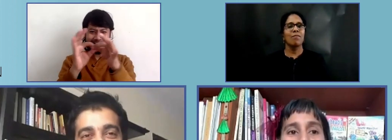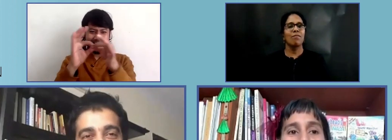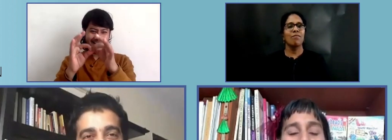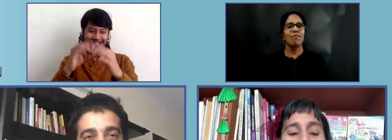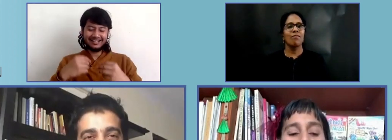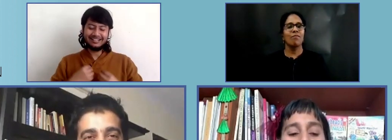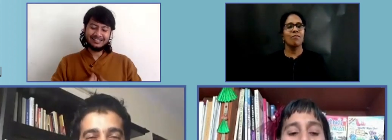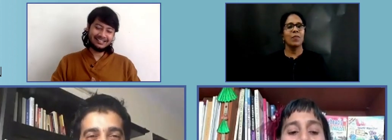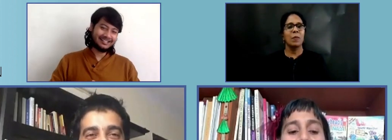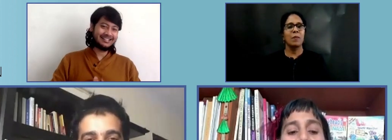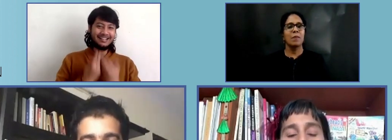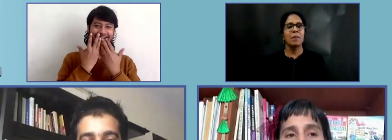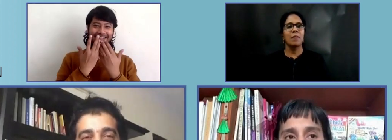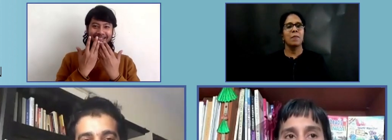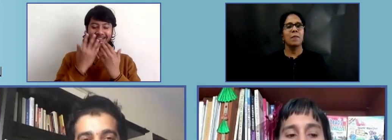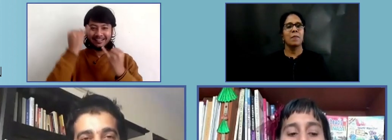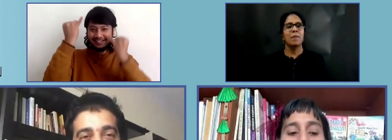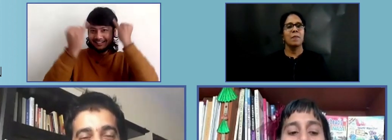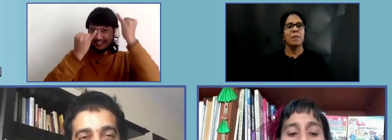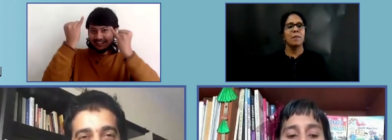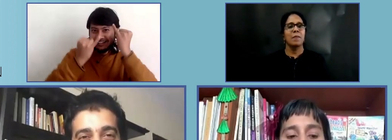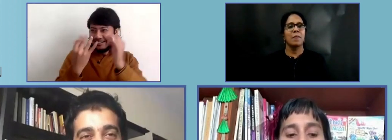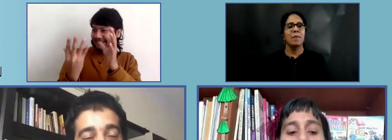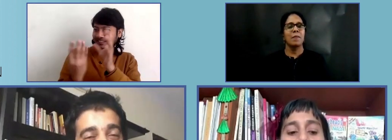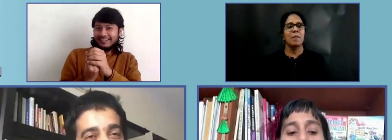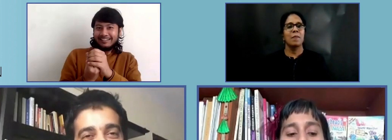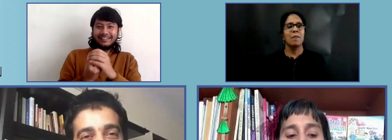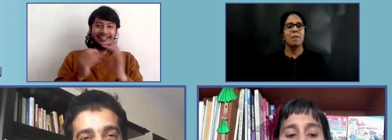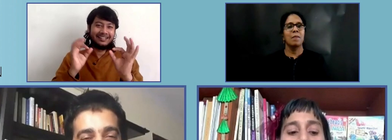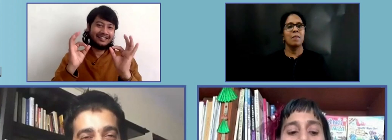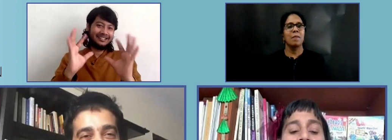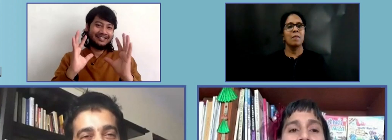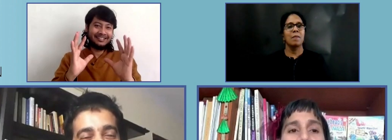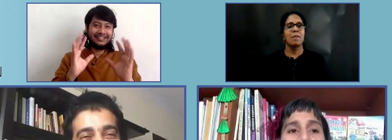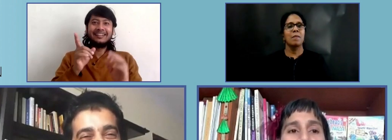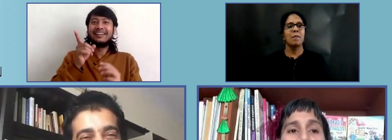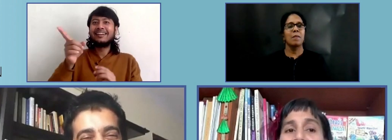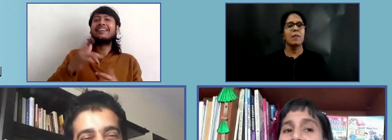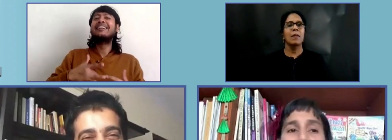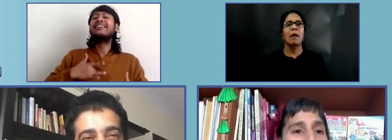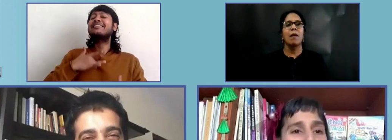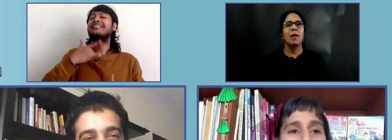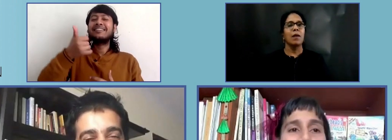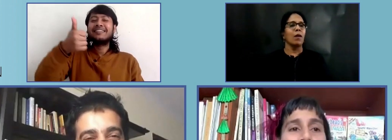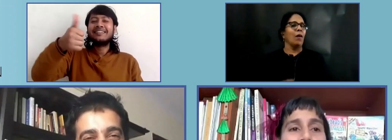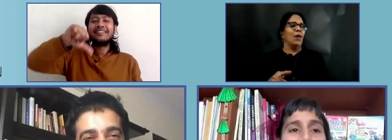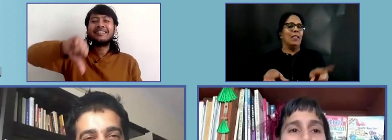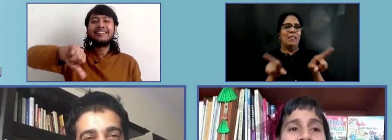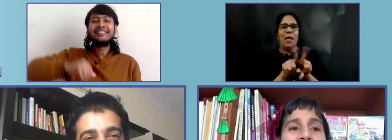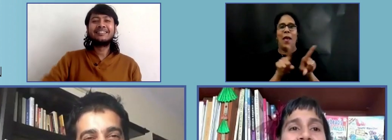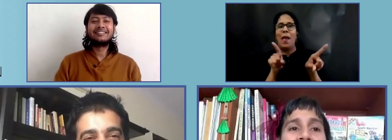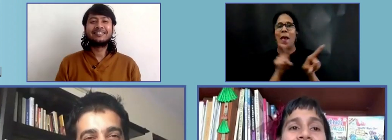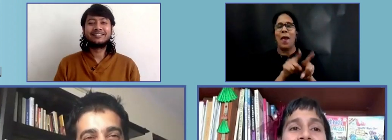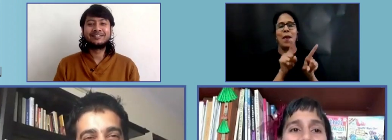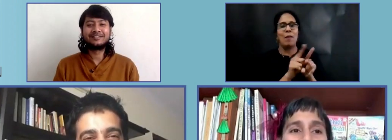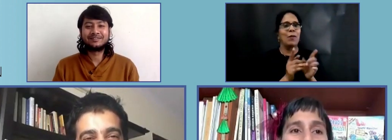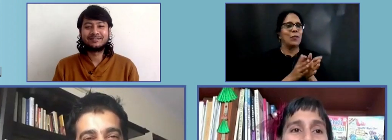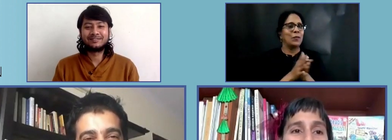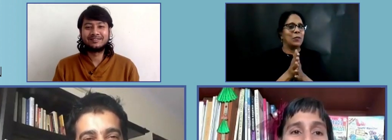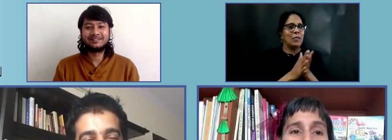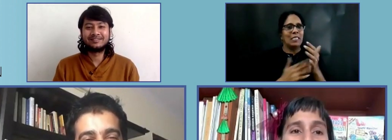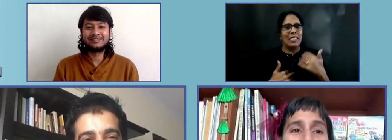loved creating this artwork together. How did you feel doing this? Same here. It was very